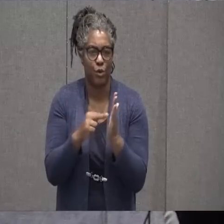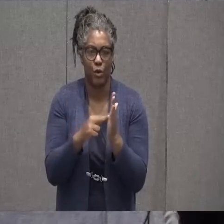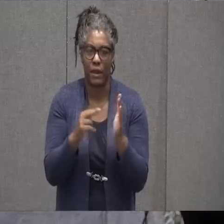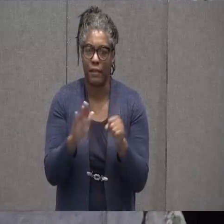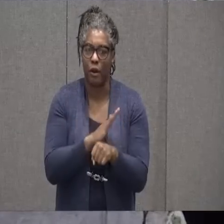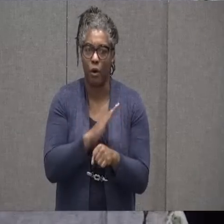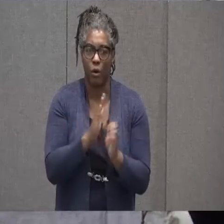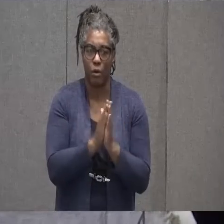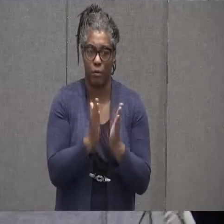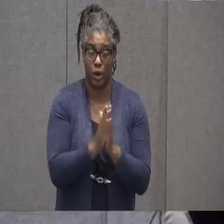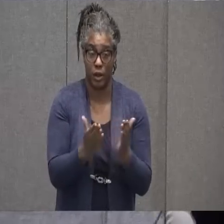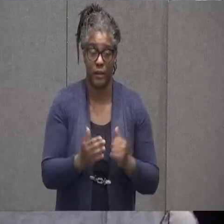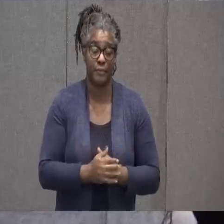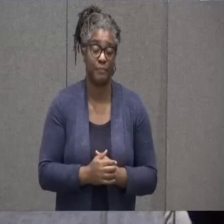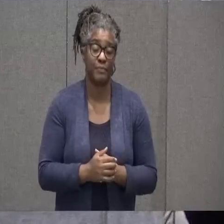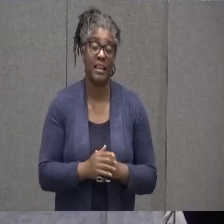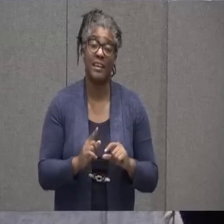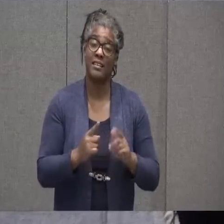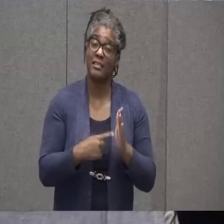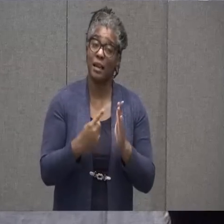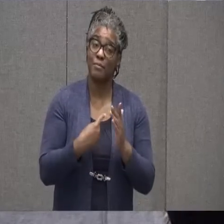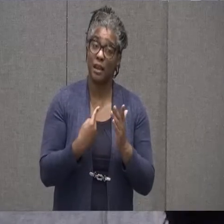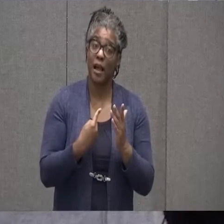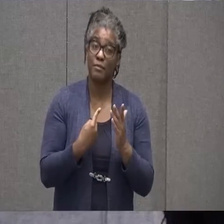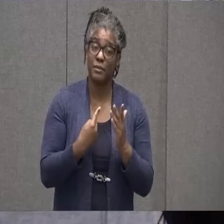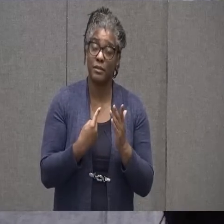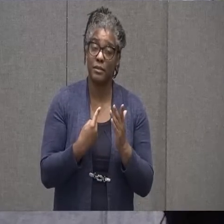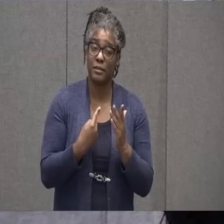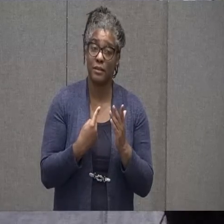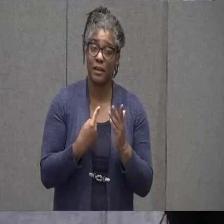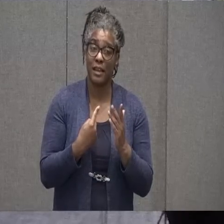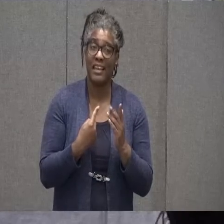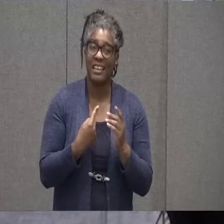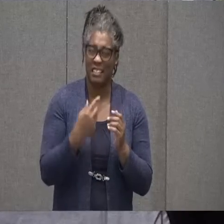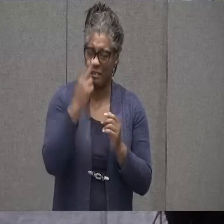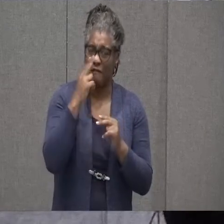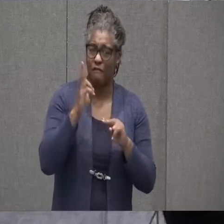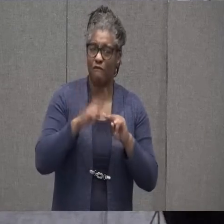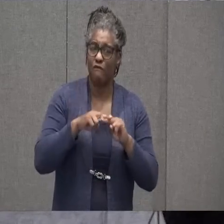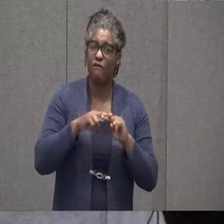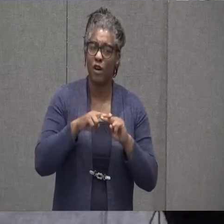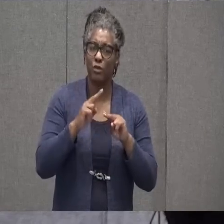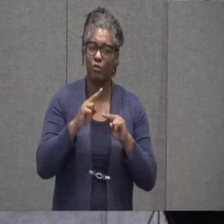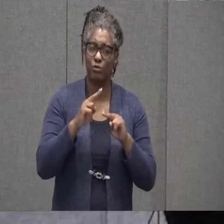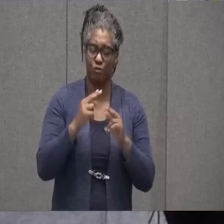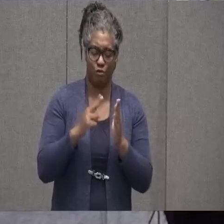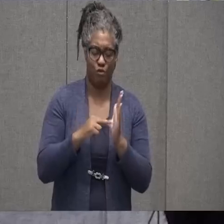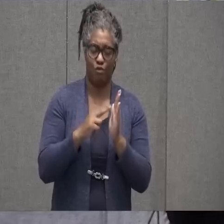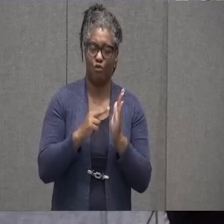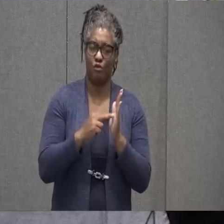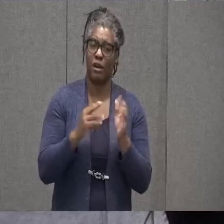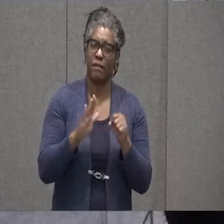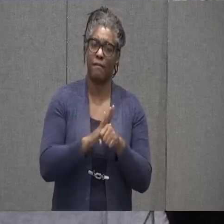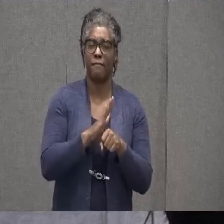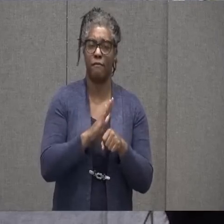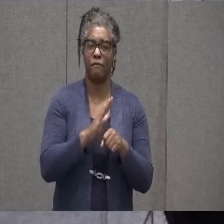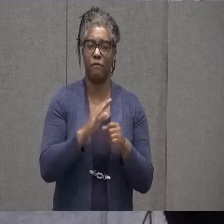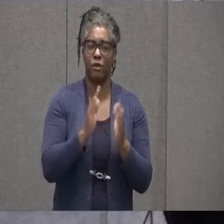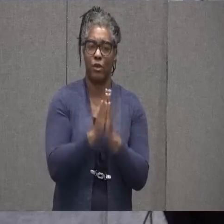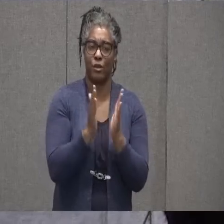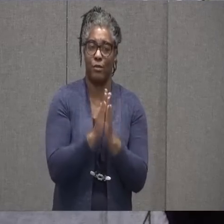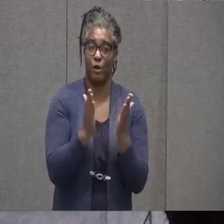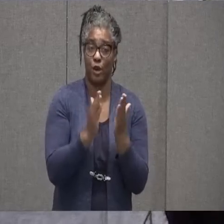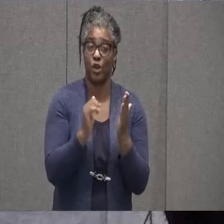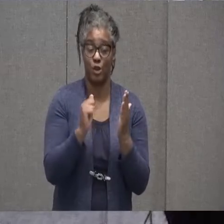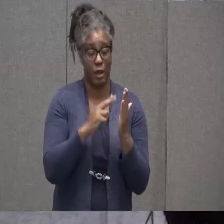sometimes, however, it is great to read a book from cover to cover, because you might learn something that you didn't